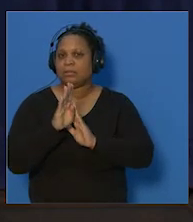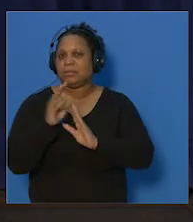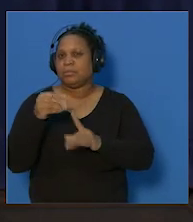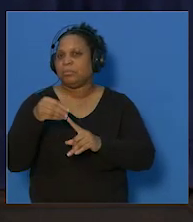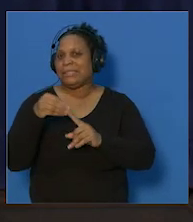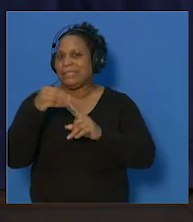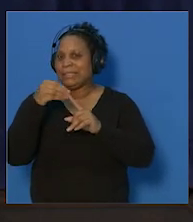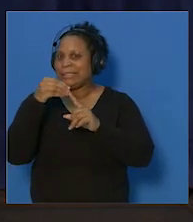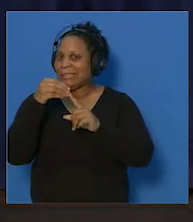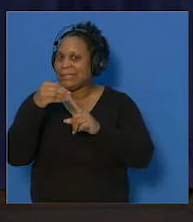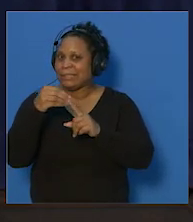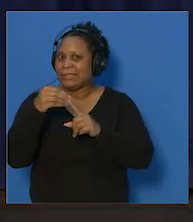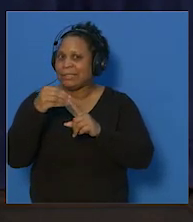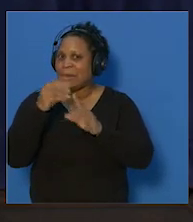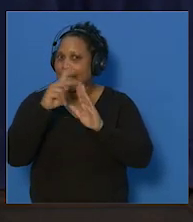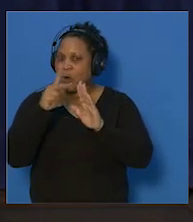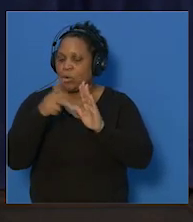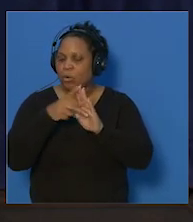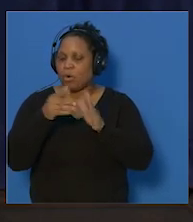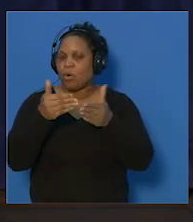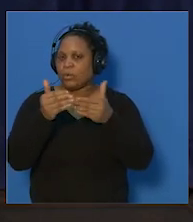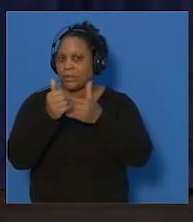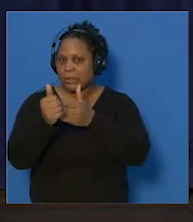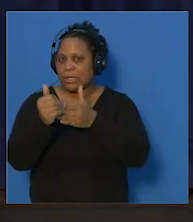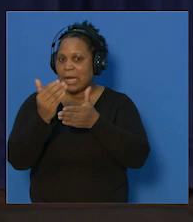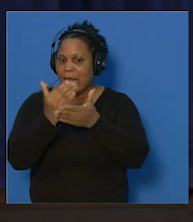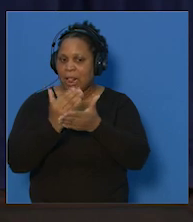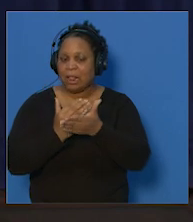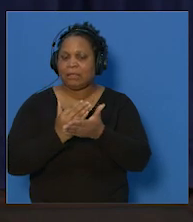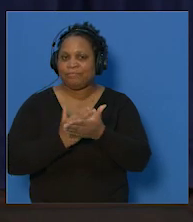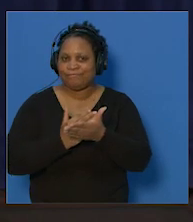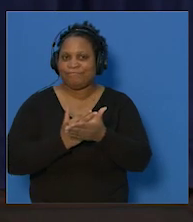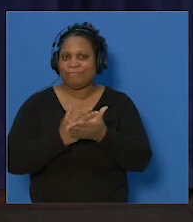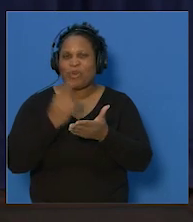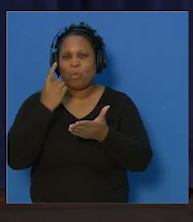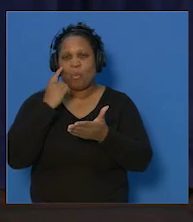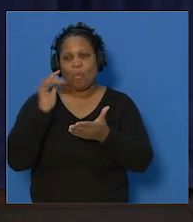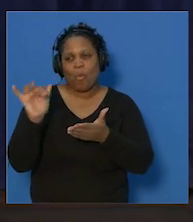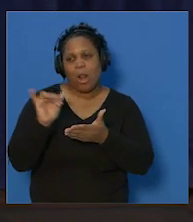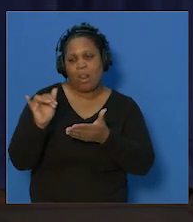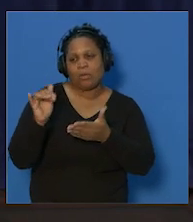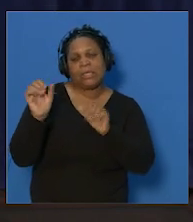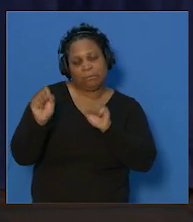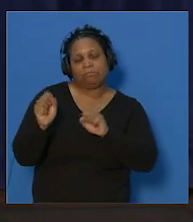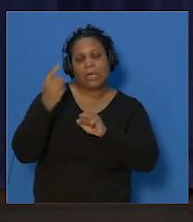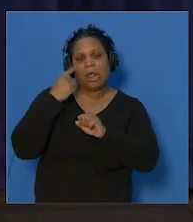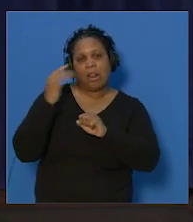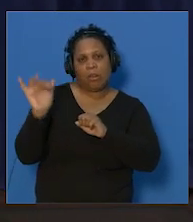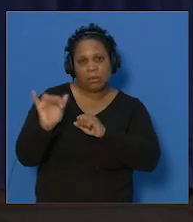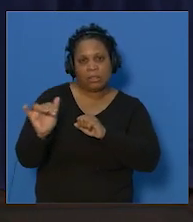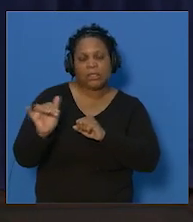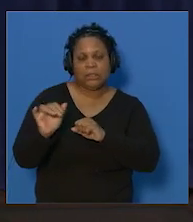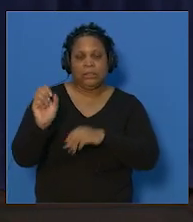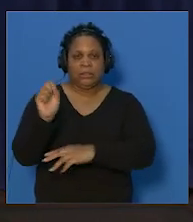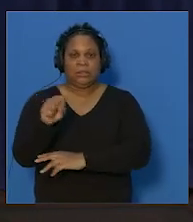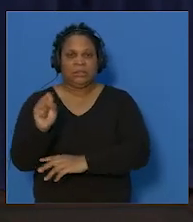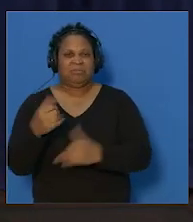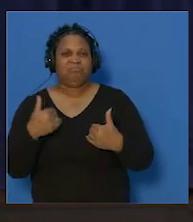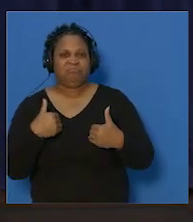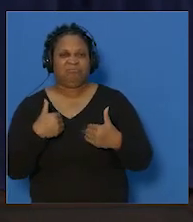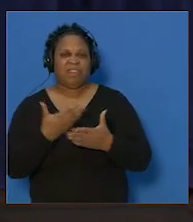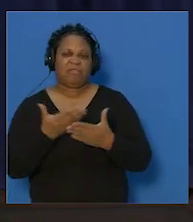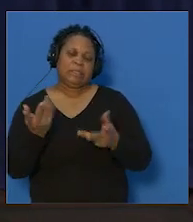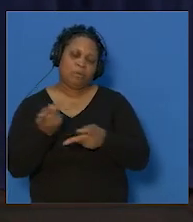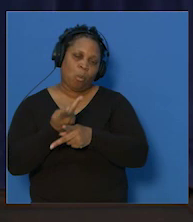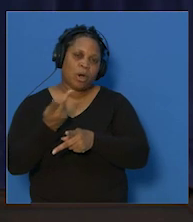particular protocols and guidelines of what it will look like, or what it should look like, or what it can look like. So we have these things worked